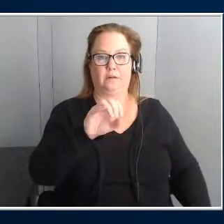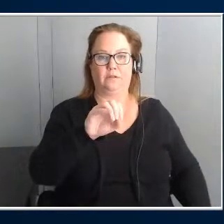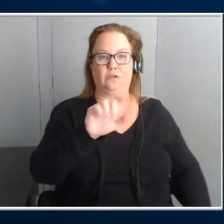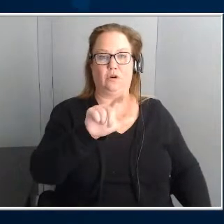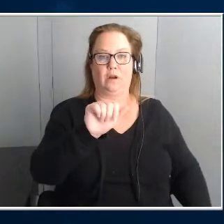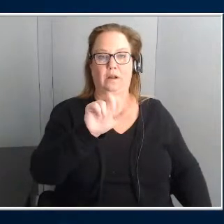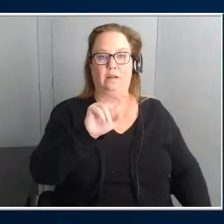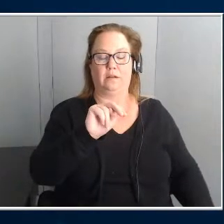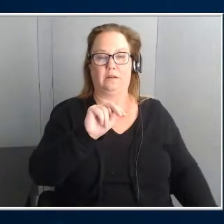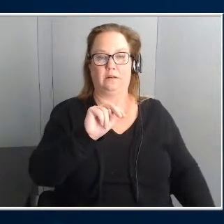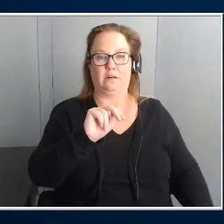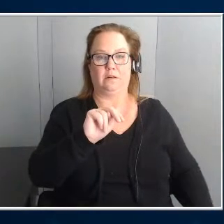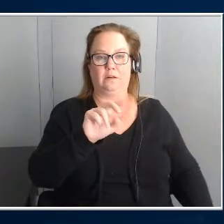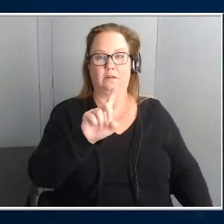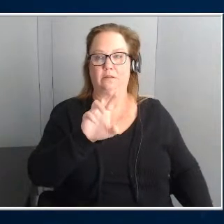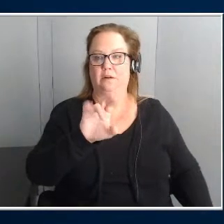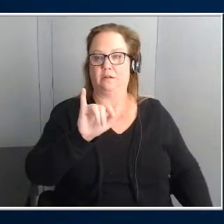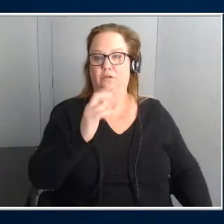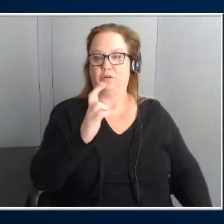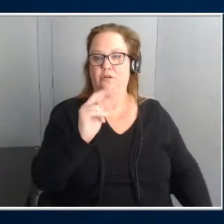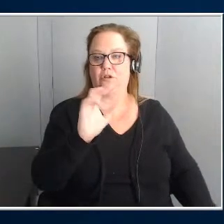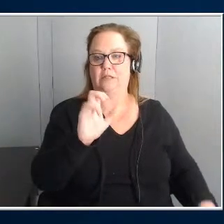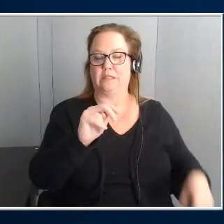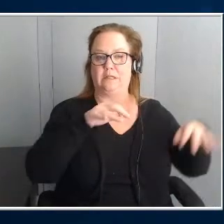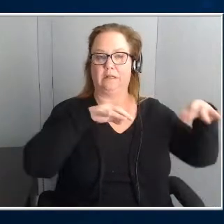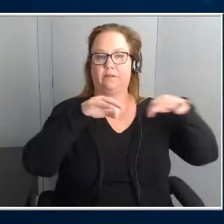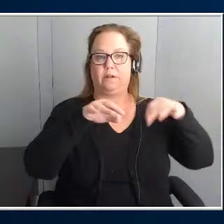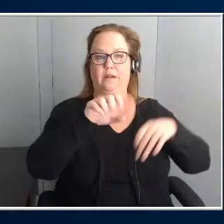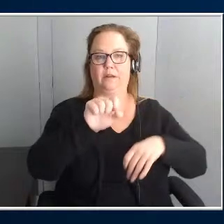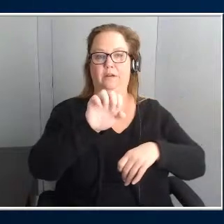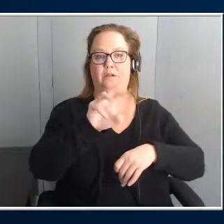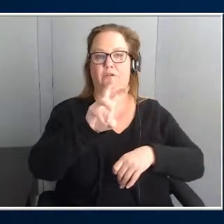for Dr. Johnson. Please define sewer shed.